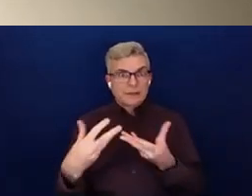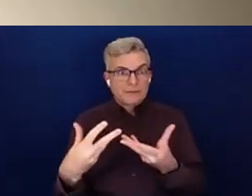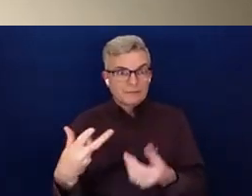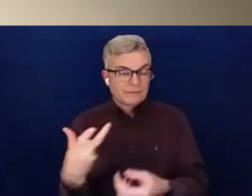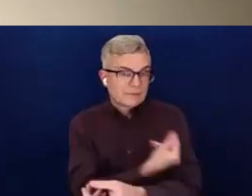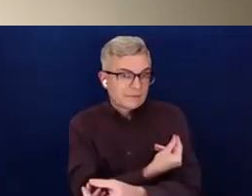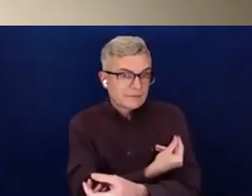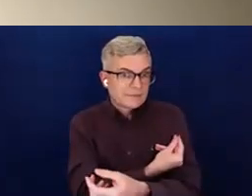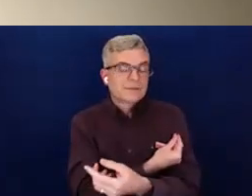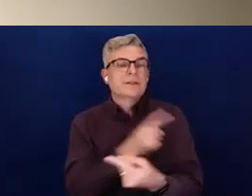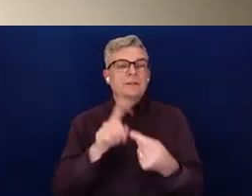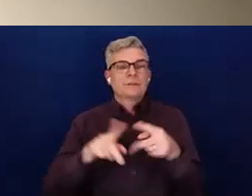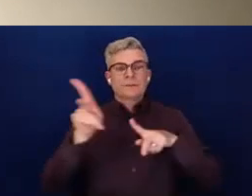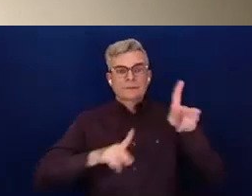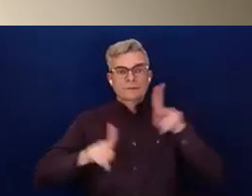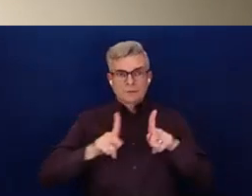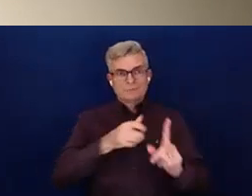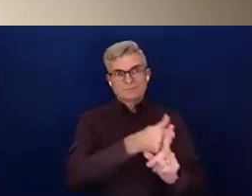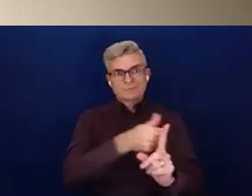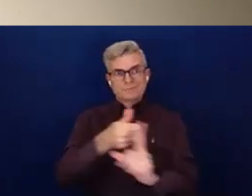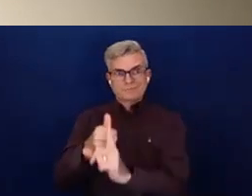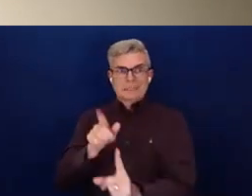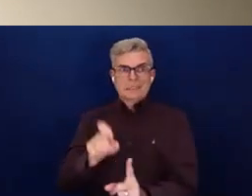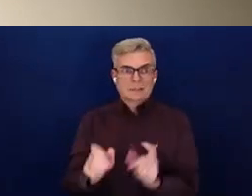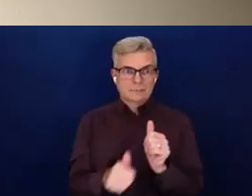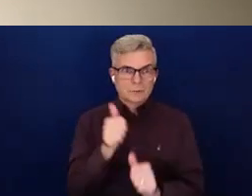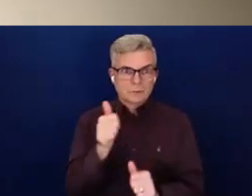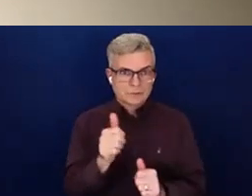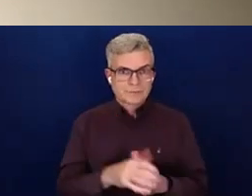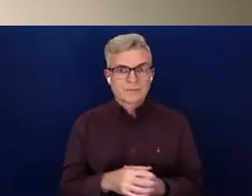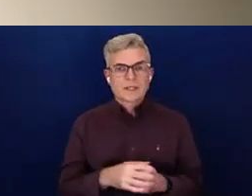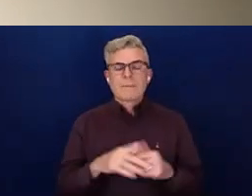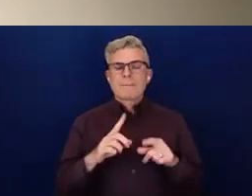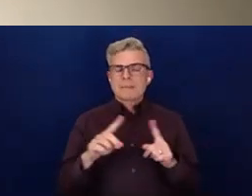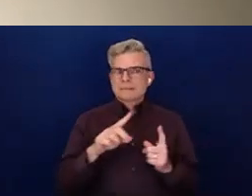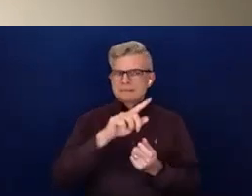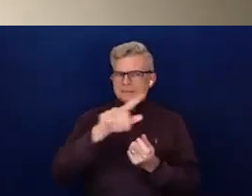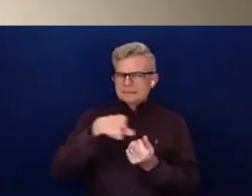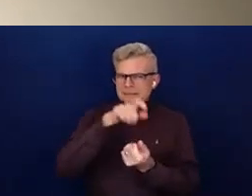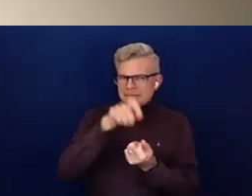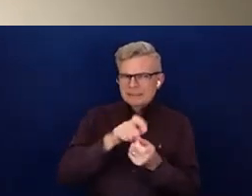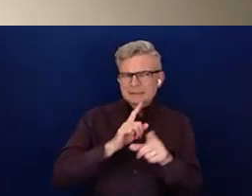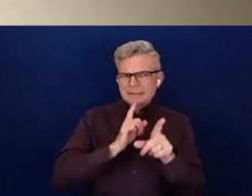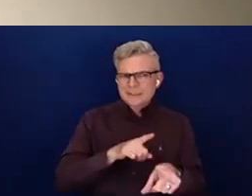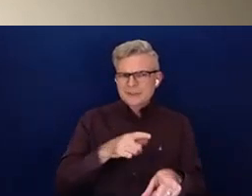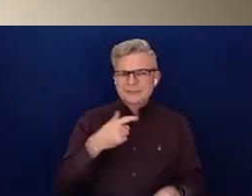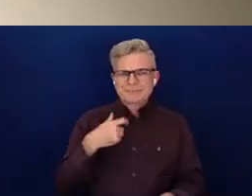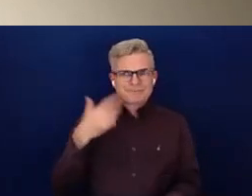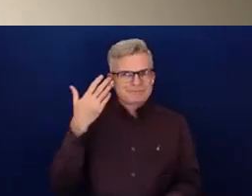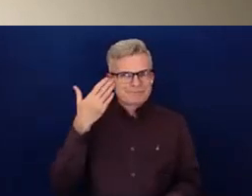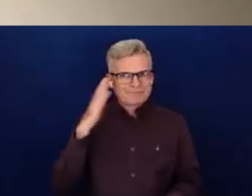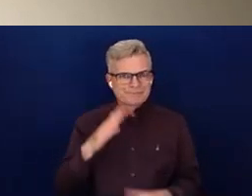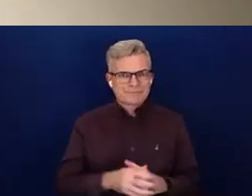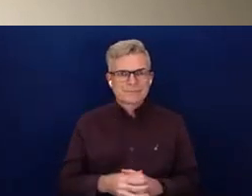people who need it the most. But I do not know that specific answer. Right. You know